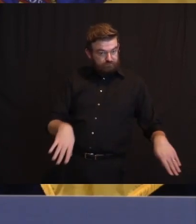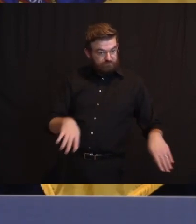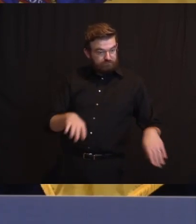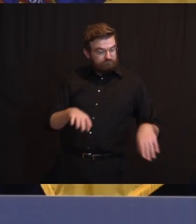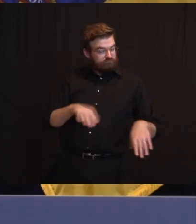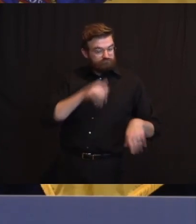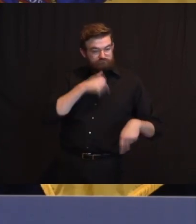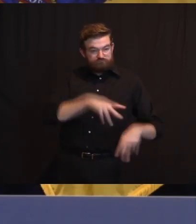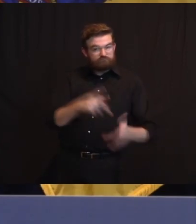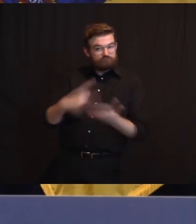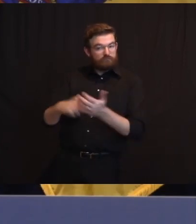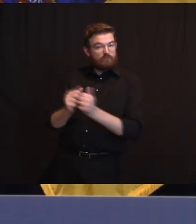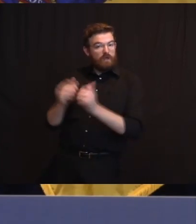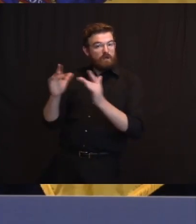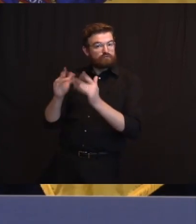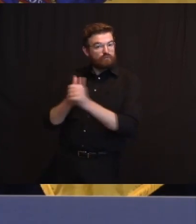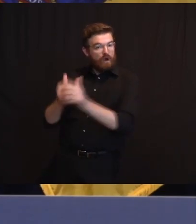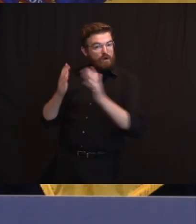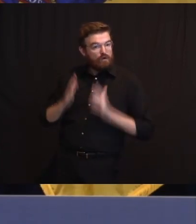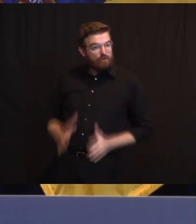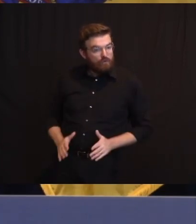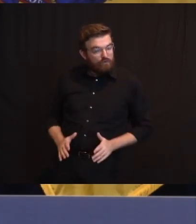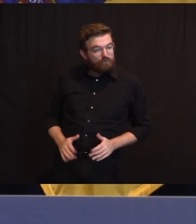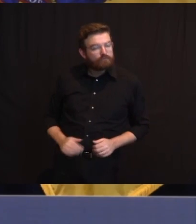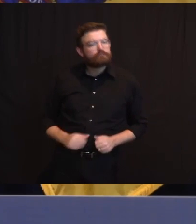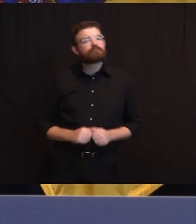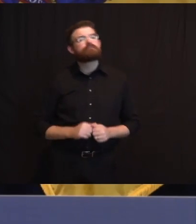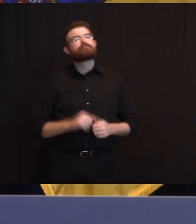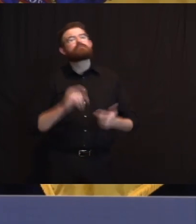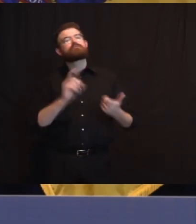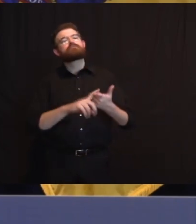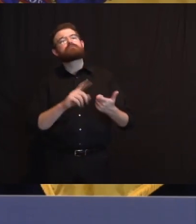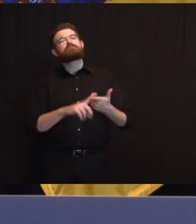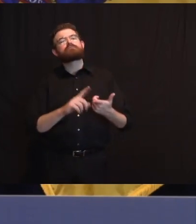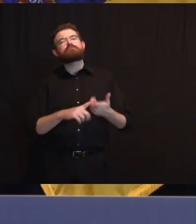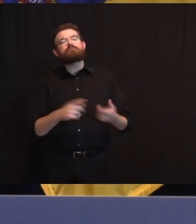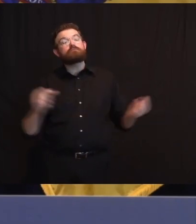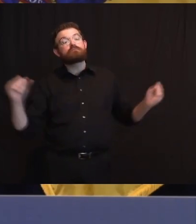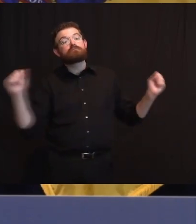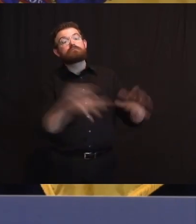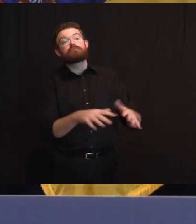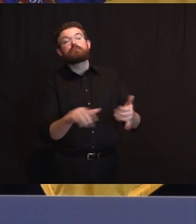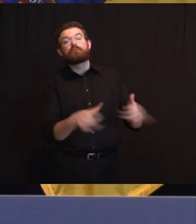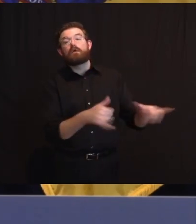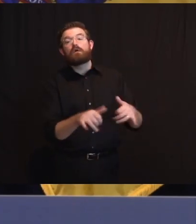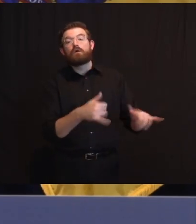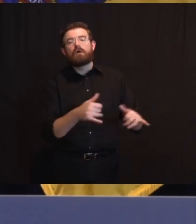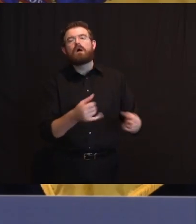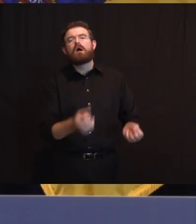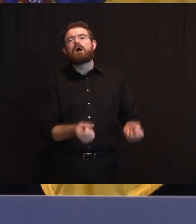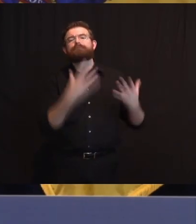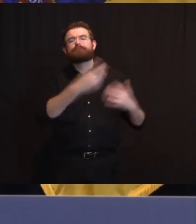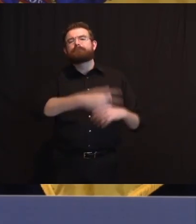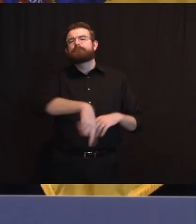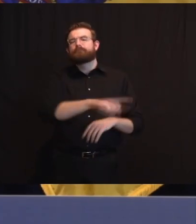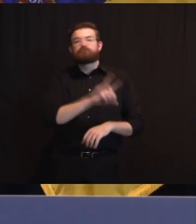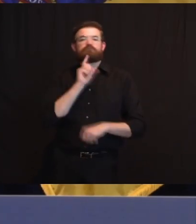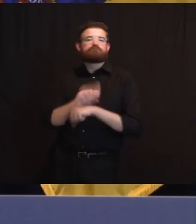Approximately how many partygoers are isolating, and has the crowd been linked to cases beyond those who were at the